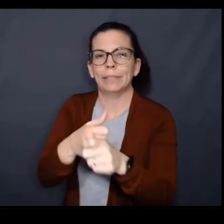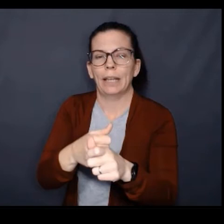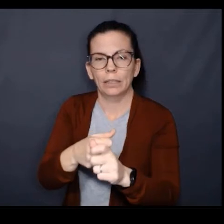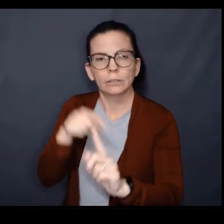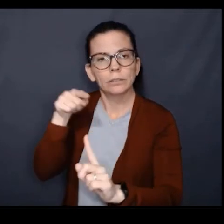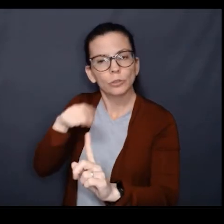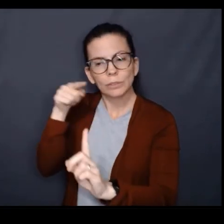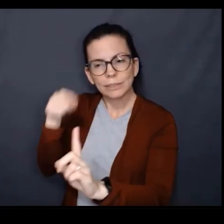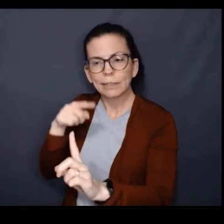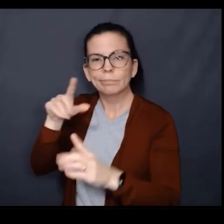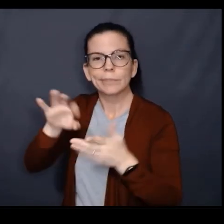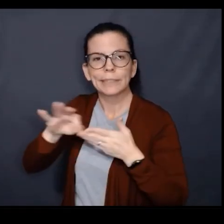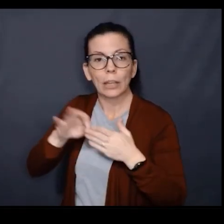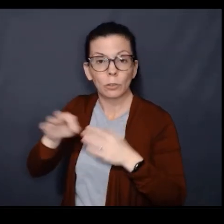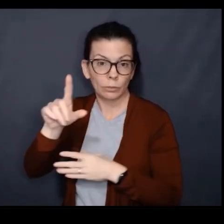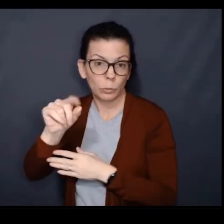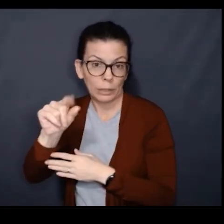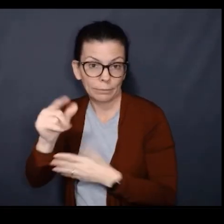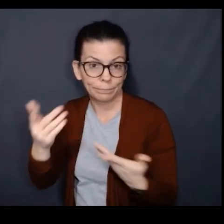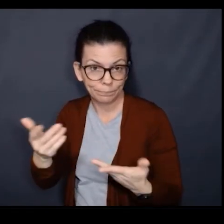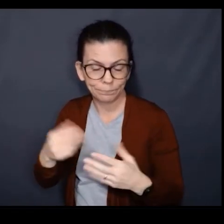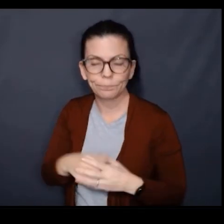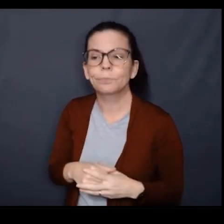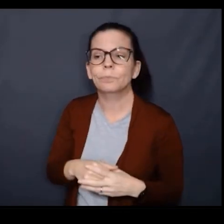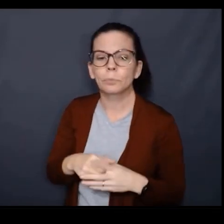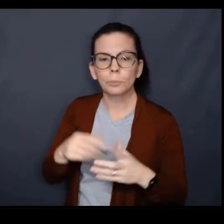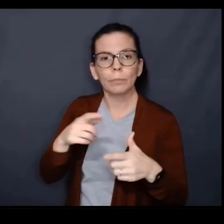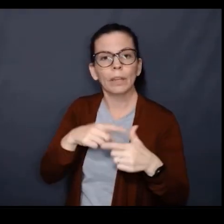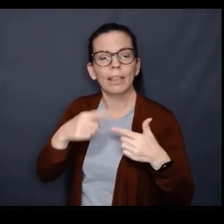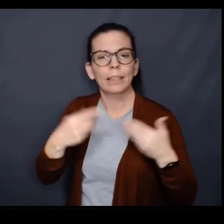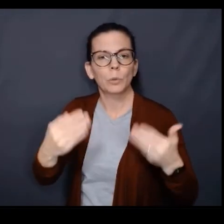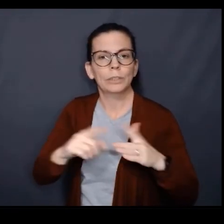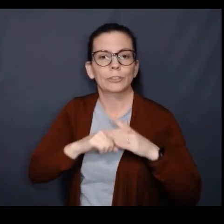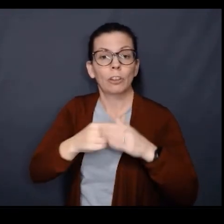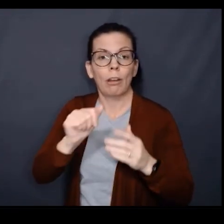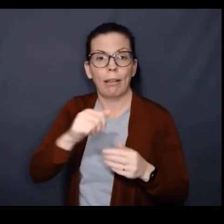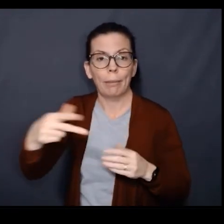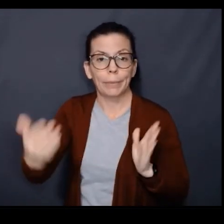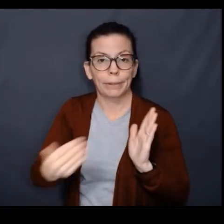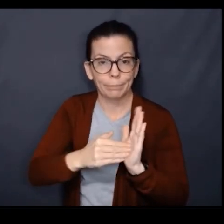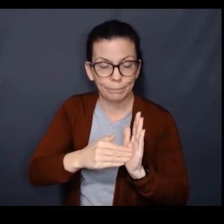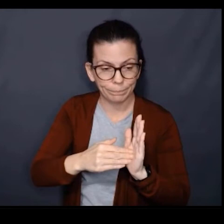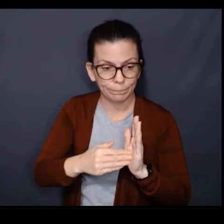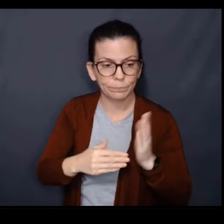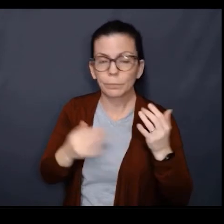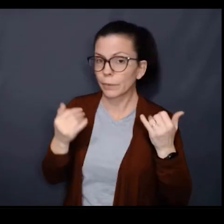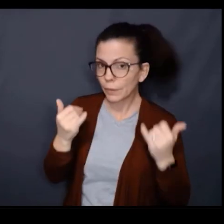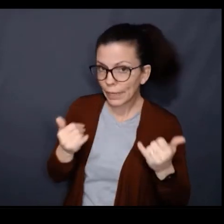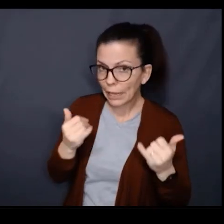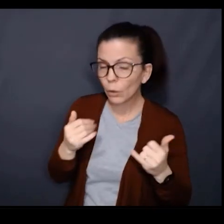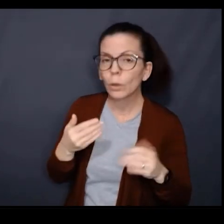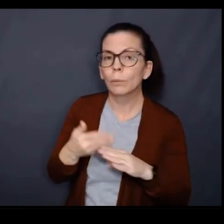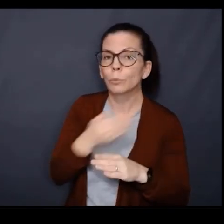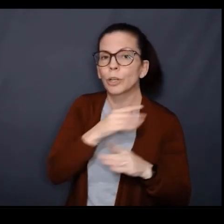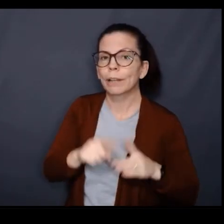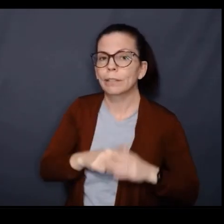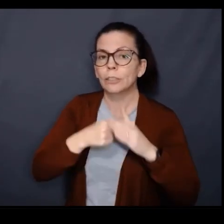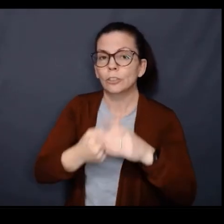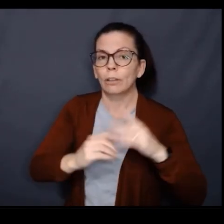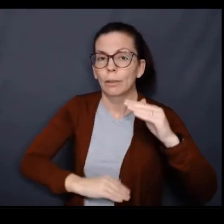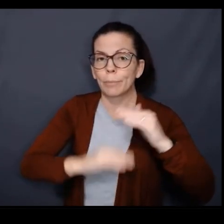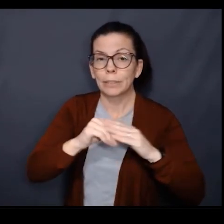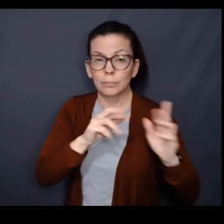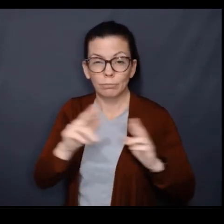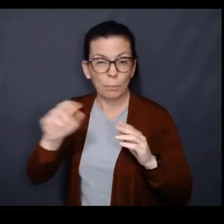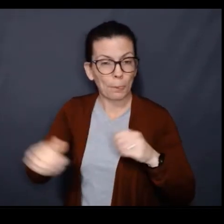update that with the update application command to specify a worker count of 20. Then we'll start the application back up.